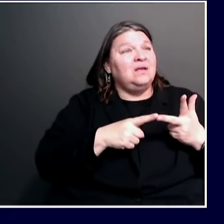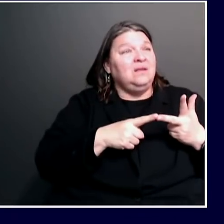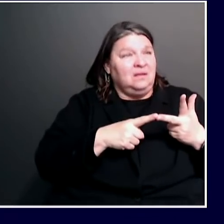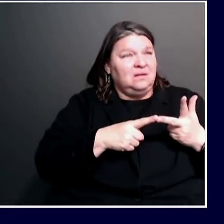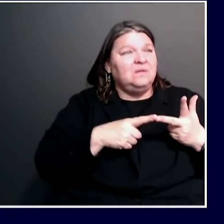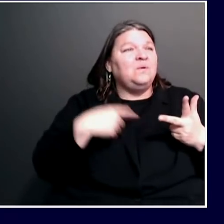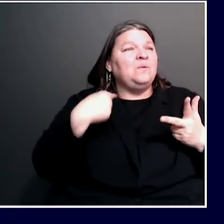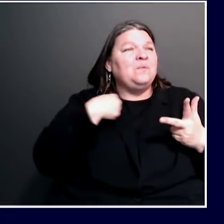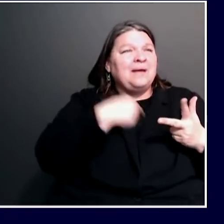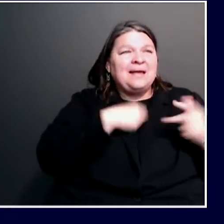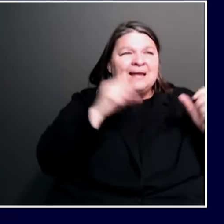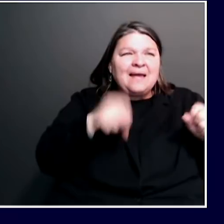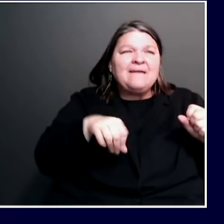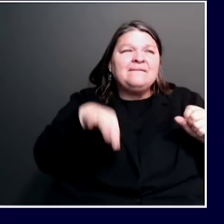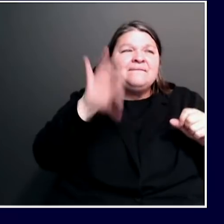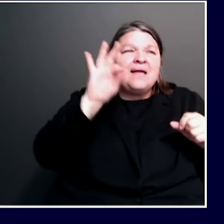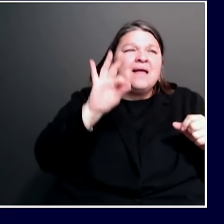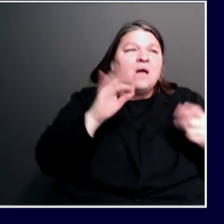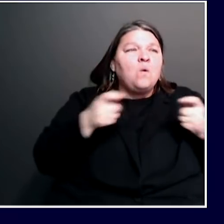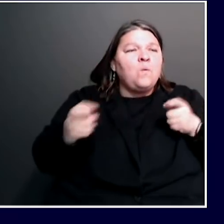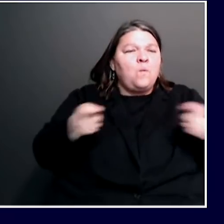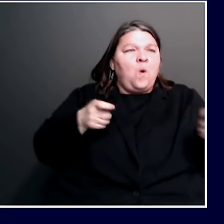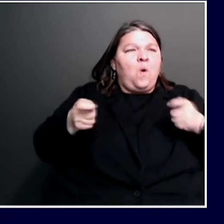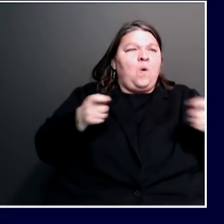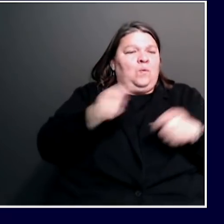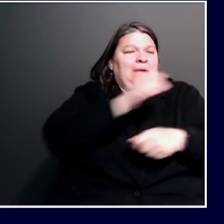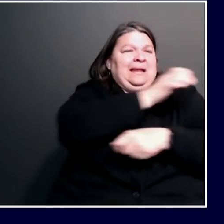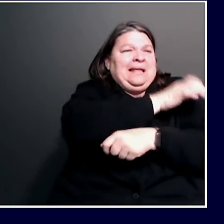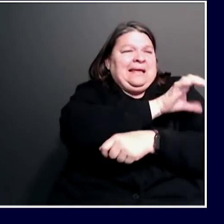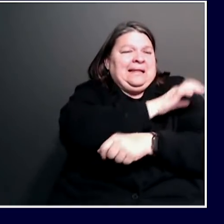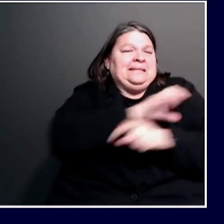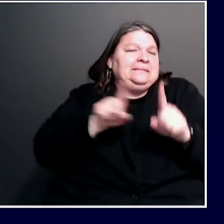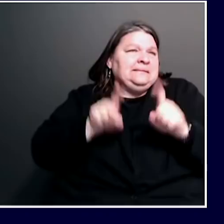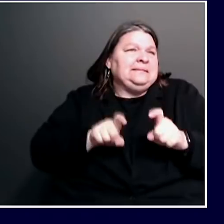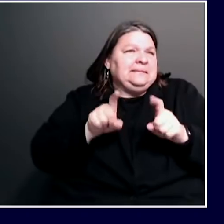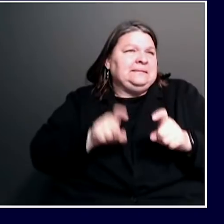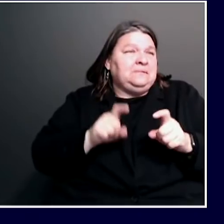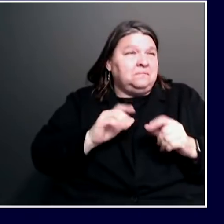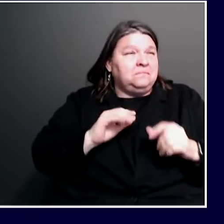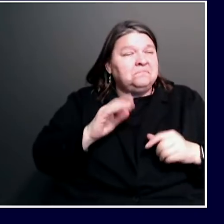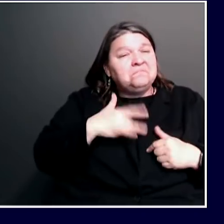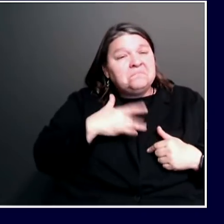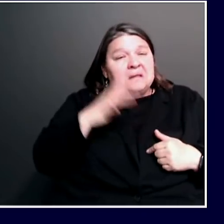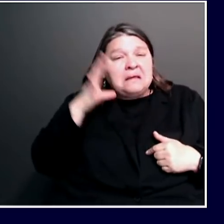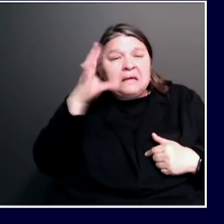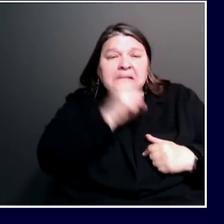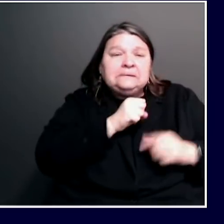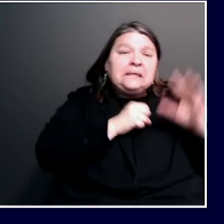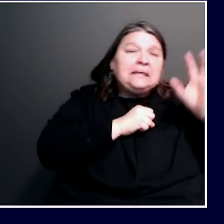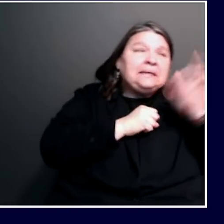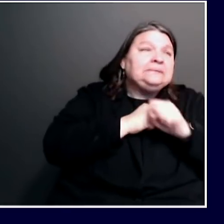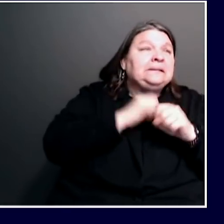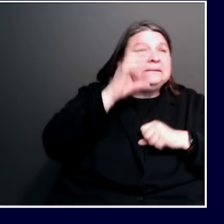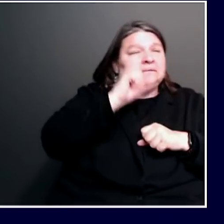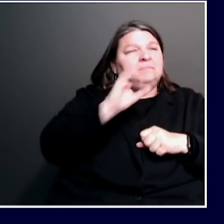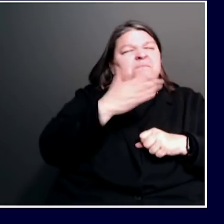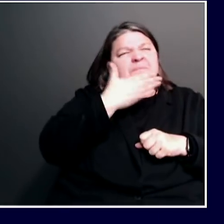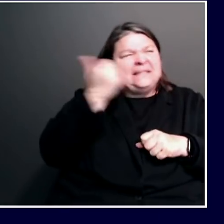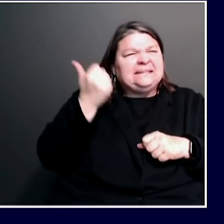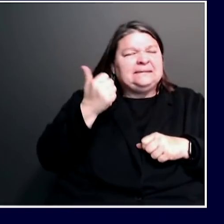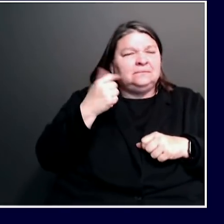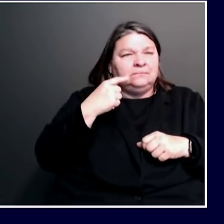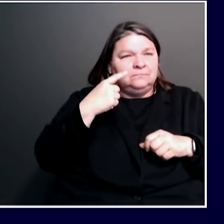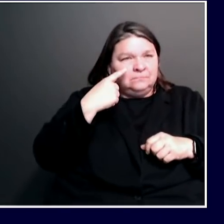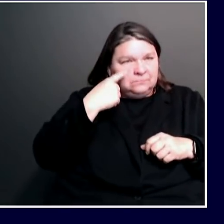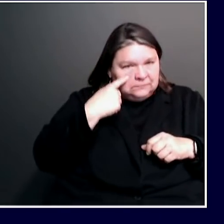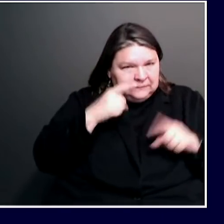clinical trial rather than sort of abstractions of data state by state. That's why we rely on these types of vaccine efficacy